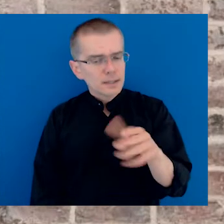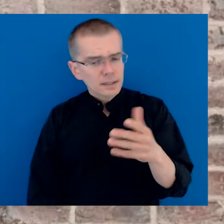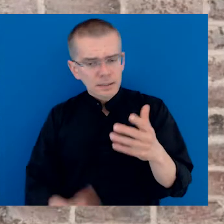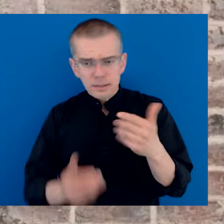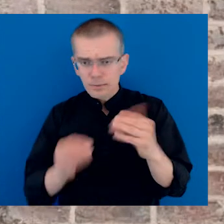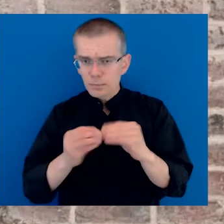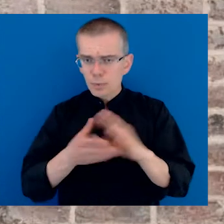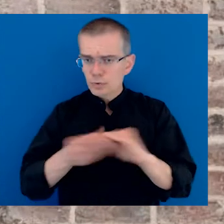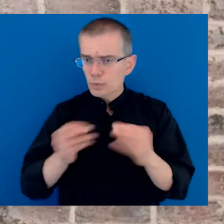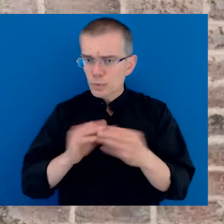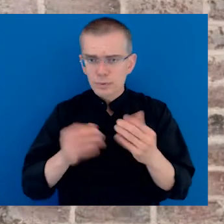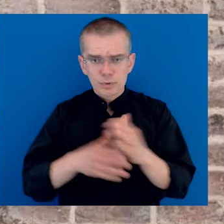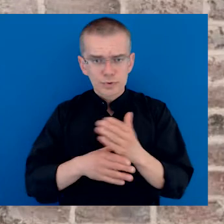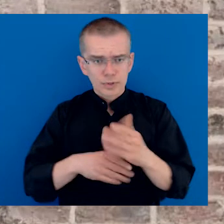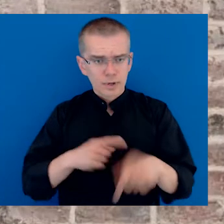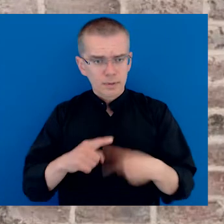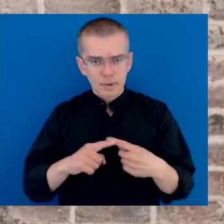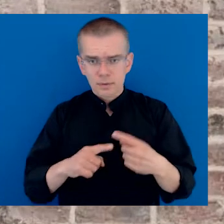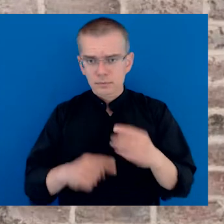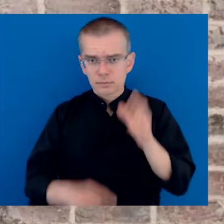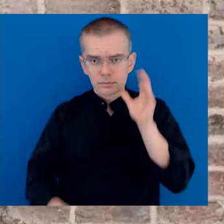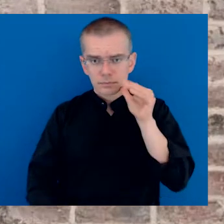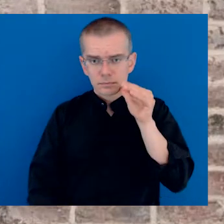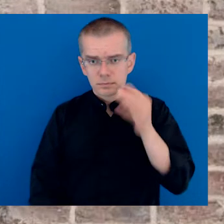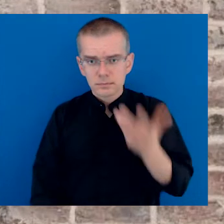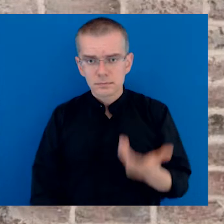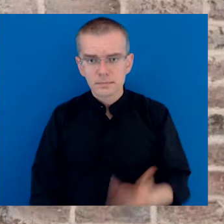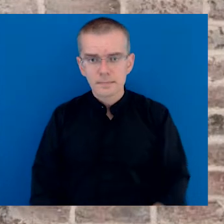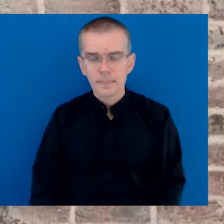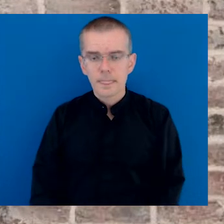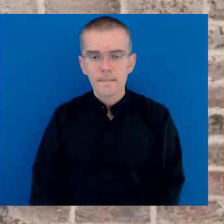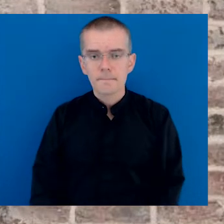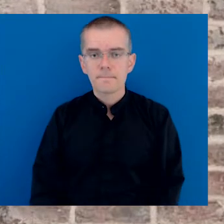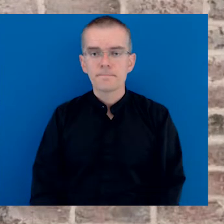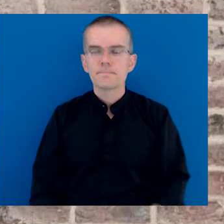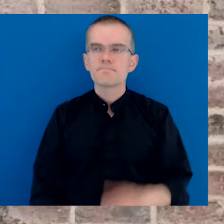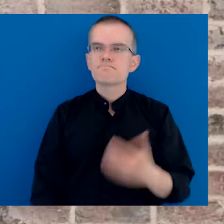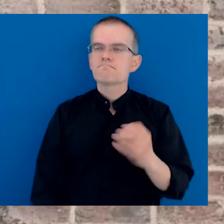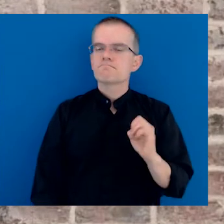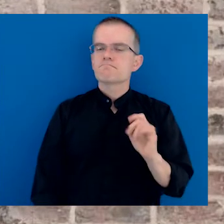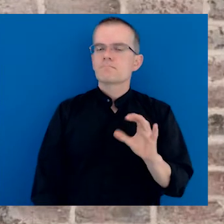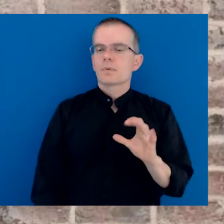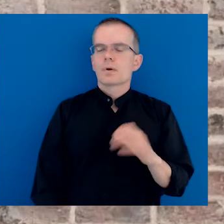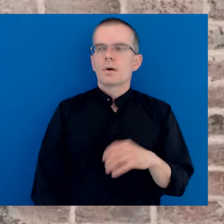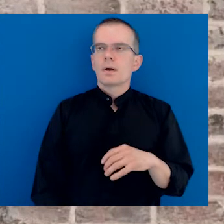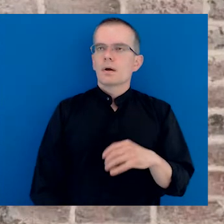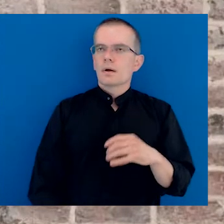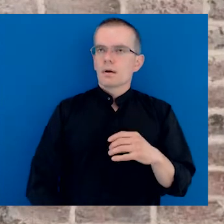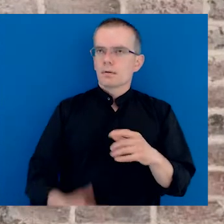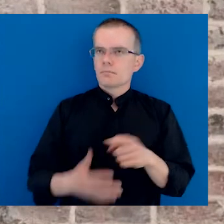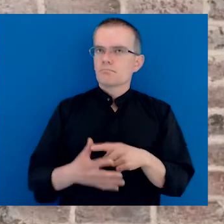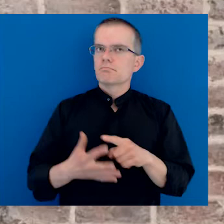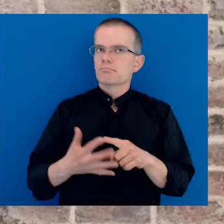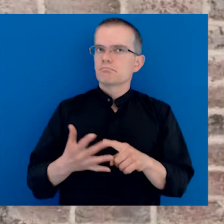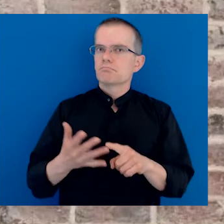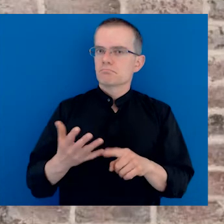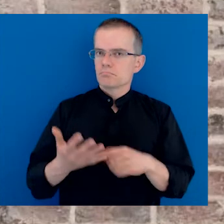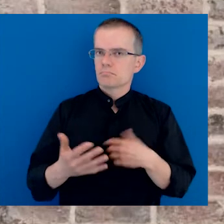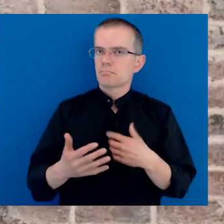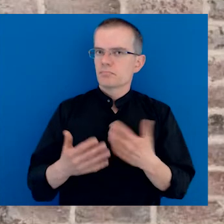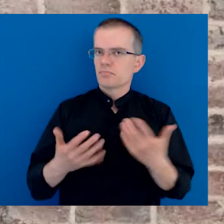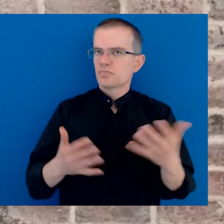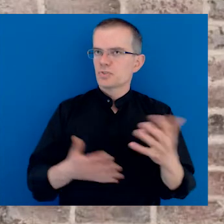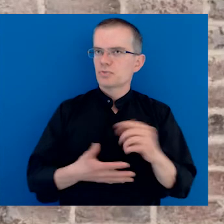want to share about William Hoy? I think I've covered just about everything that I wanted to make